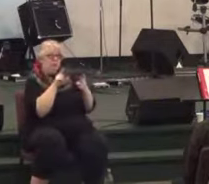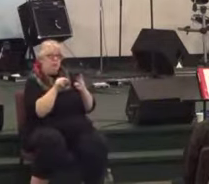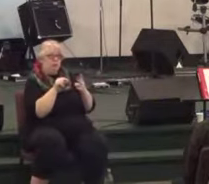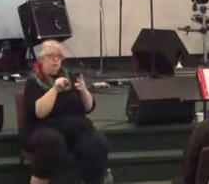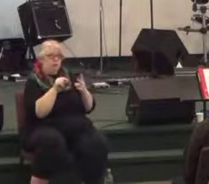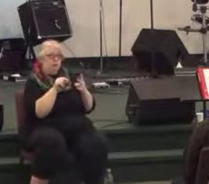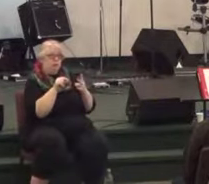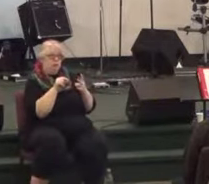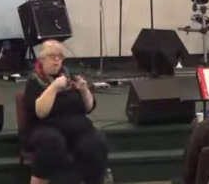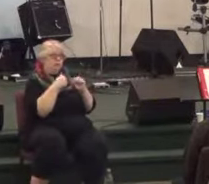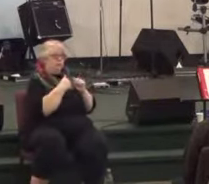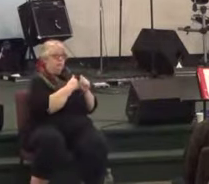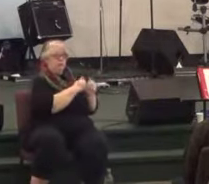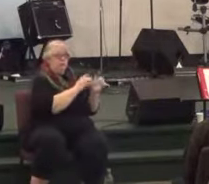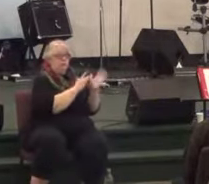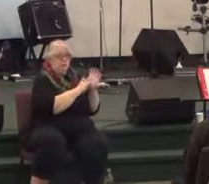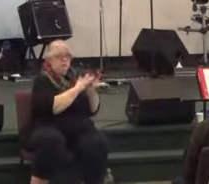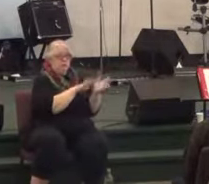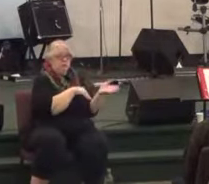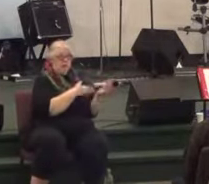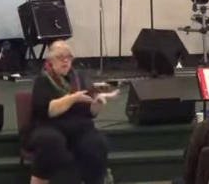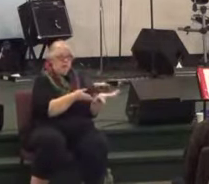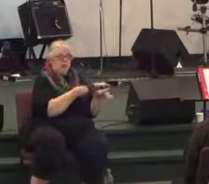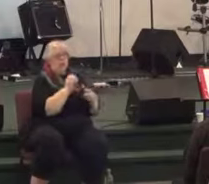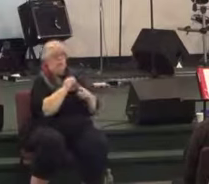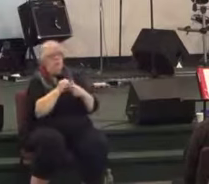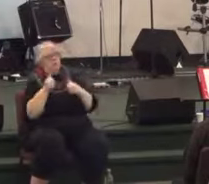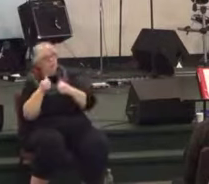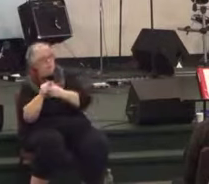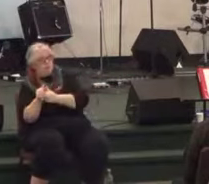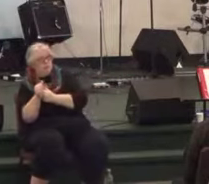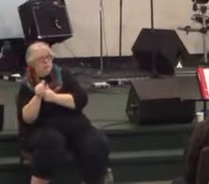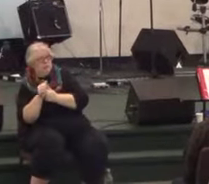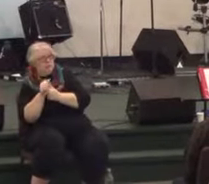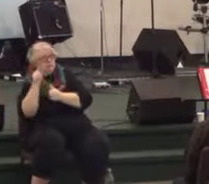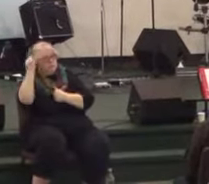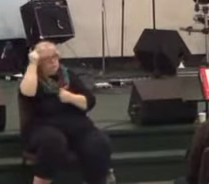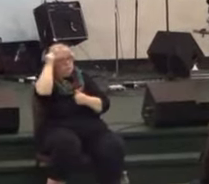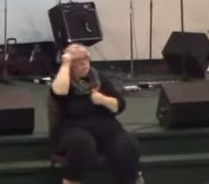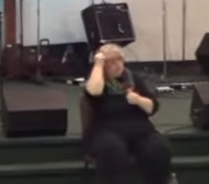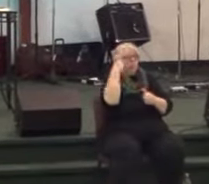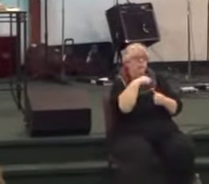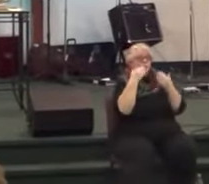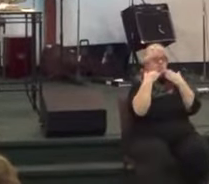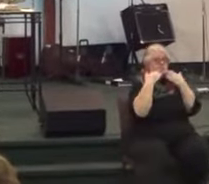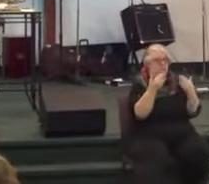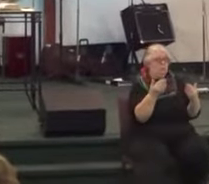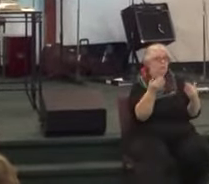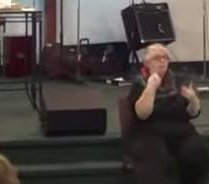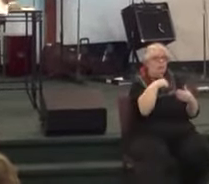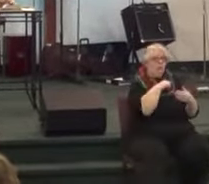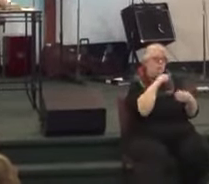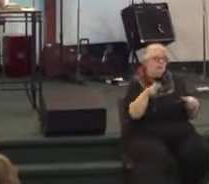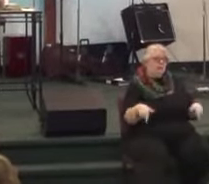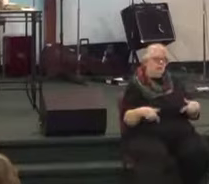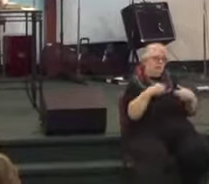going to bow to them? Oh my gosh, church, we need to be so thankful we're in a time such as this and in a country